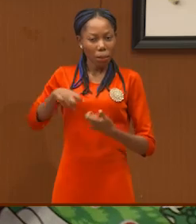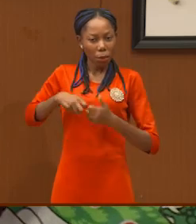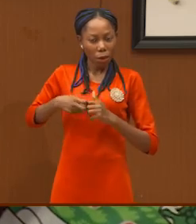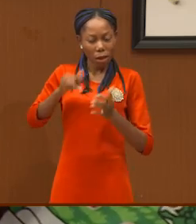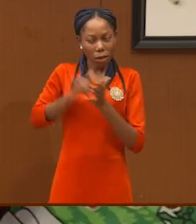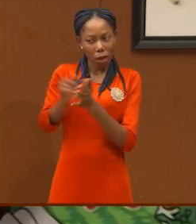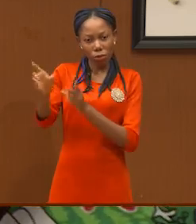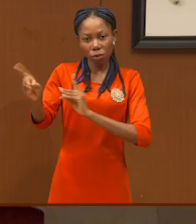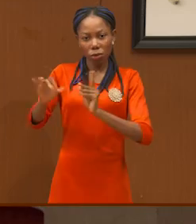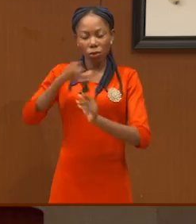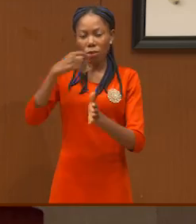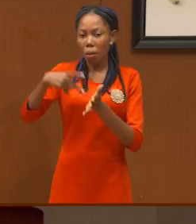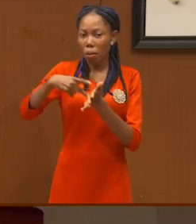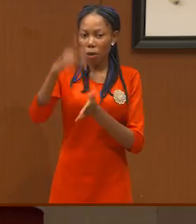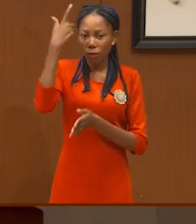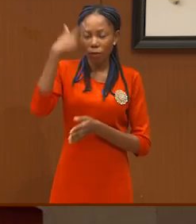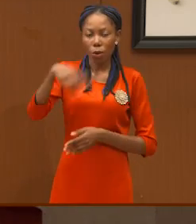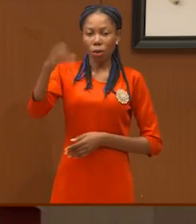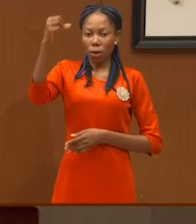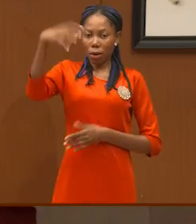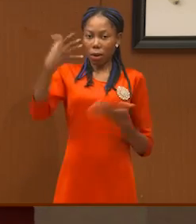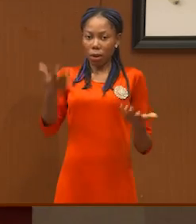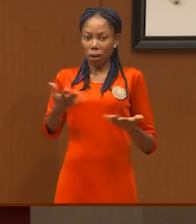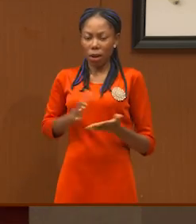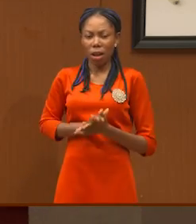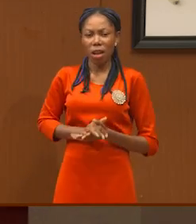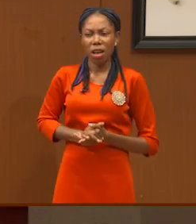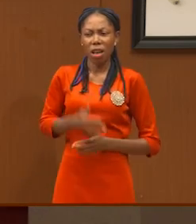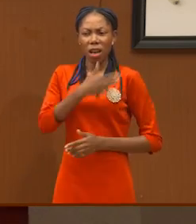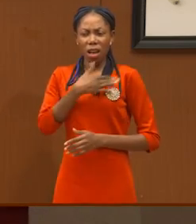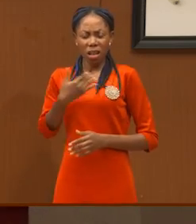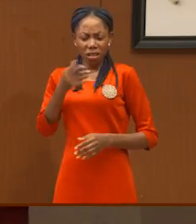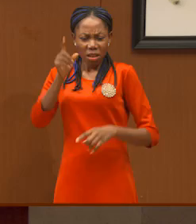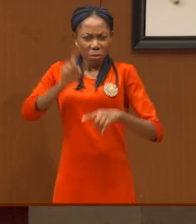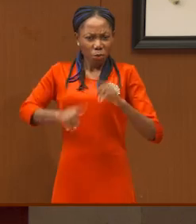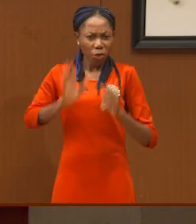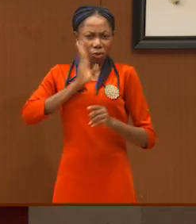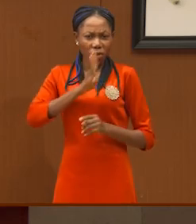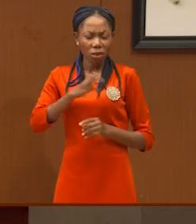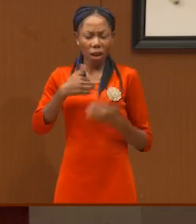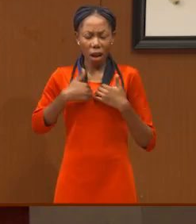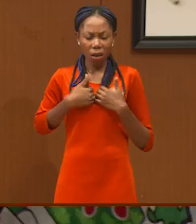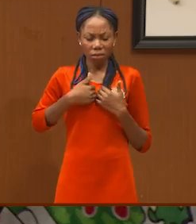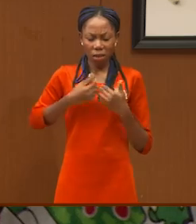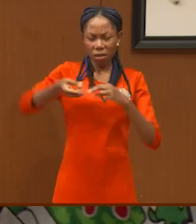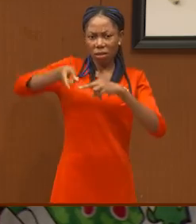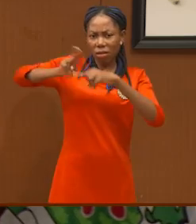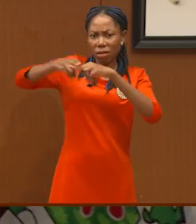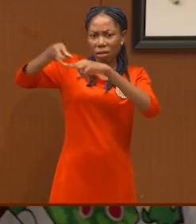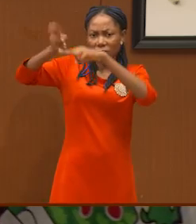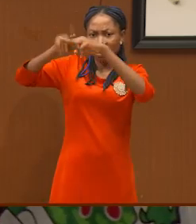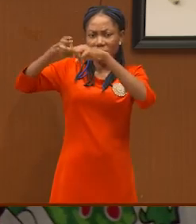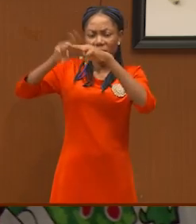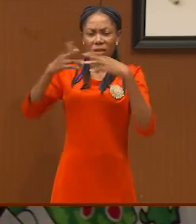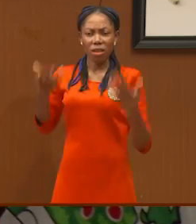of electricity bill. It probably would not have accumulated to this much. Maybe would have taken